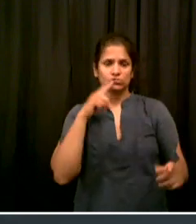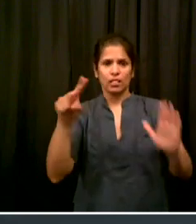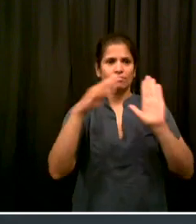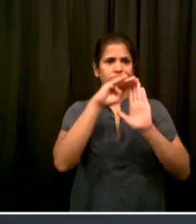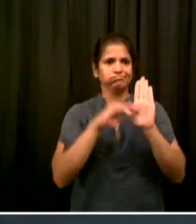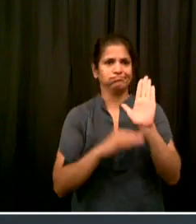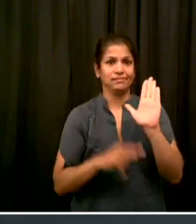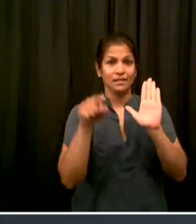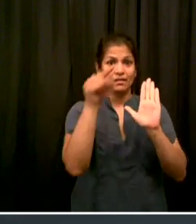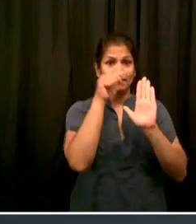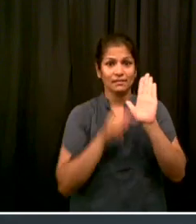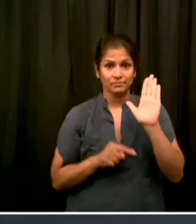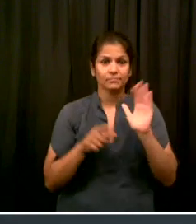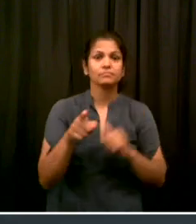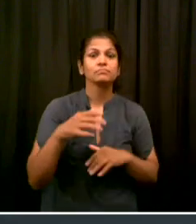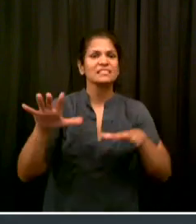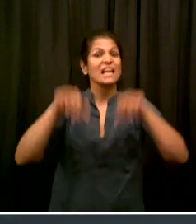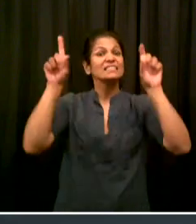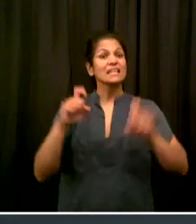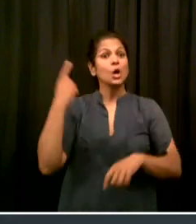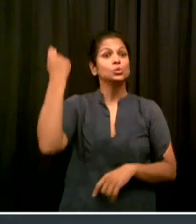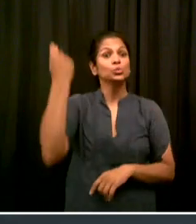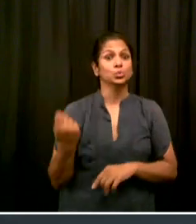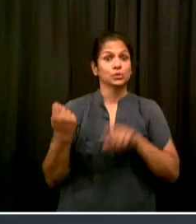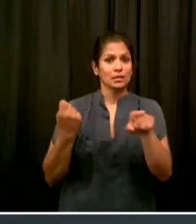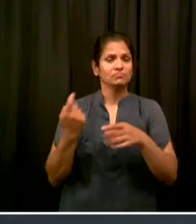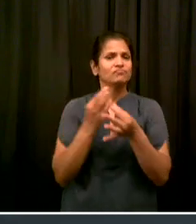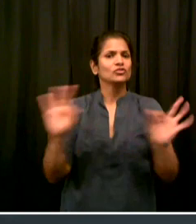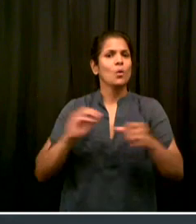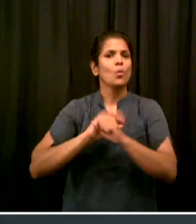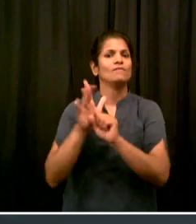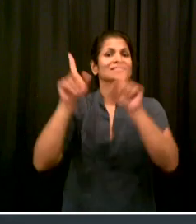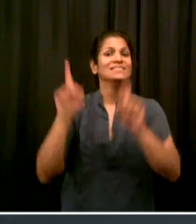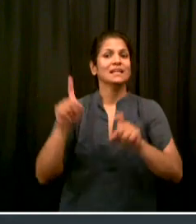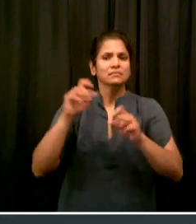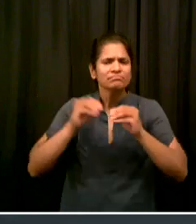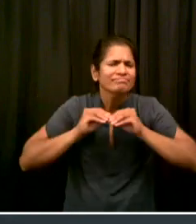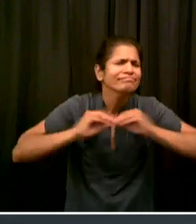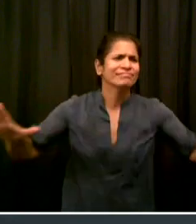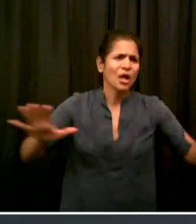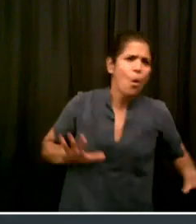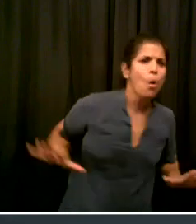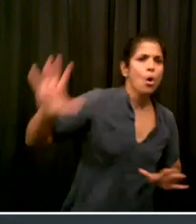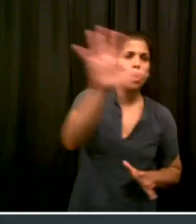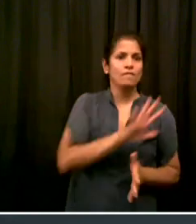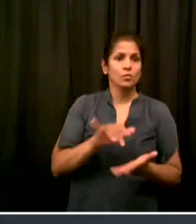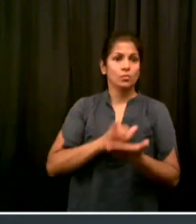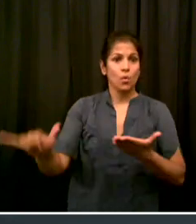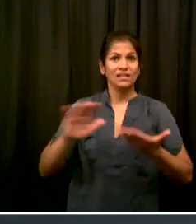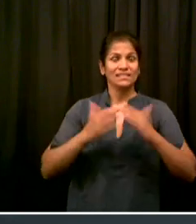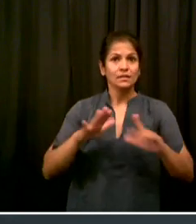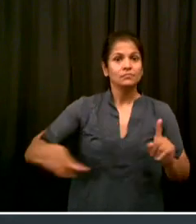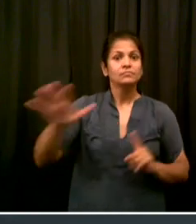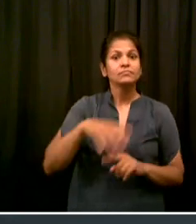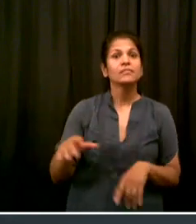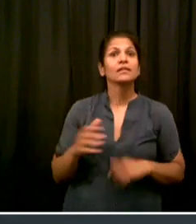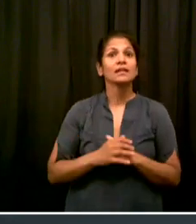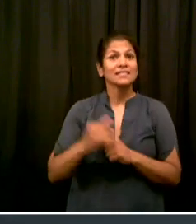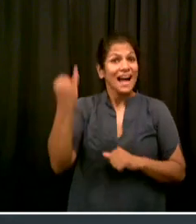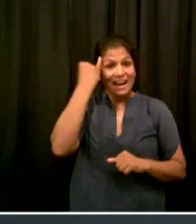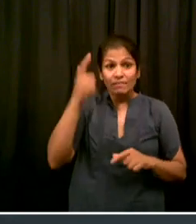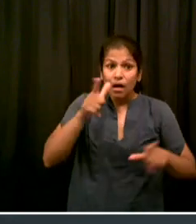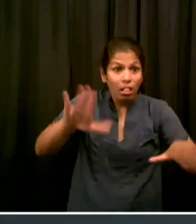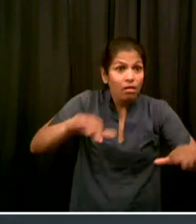Tuesday. Again, every week we want to encourage people who haven't gotten tested or haven't been tested in a long time, get out there and get tested. It's free, it's easy, it's